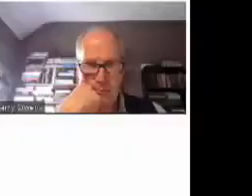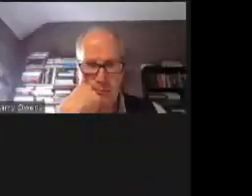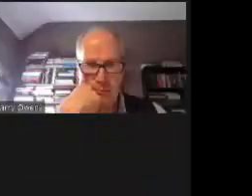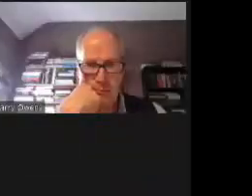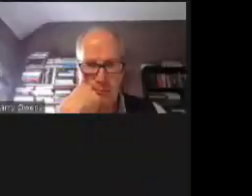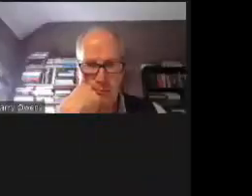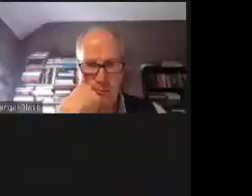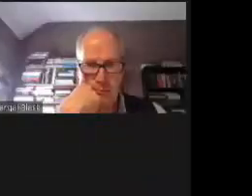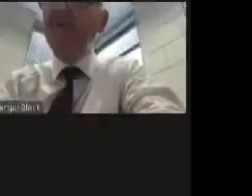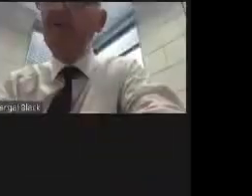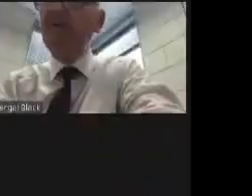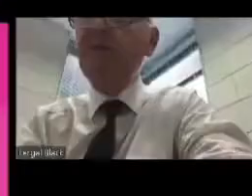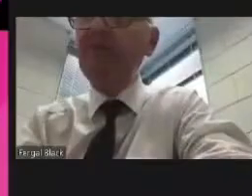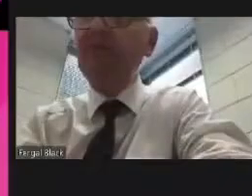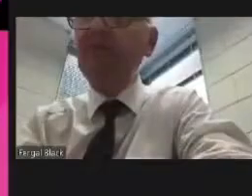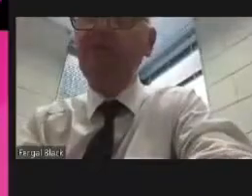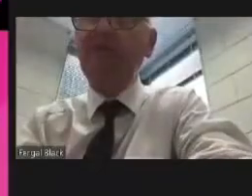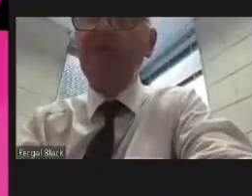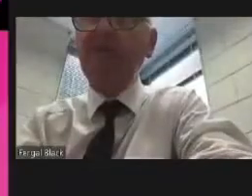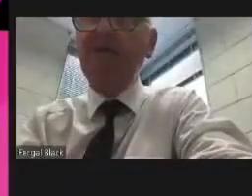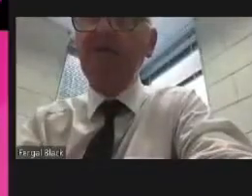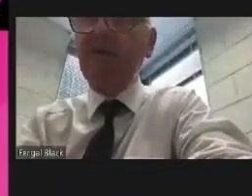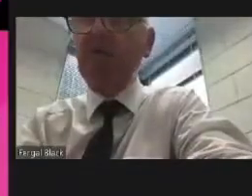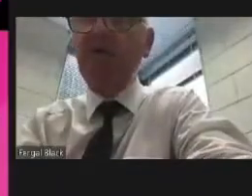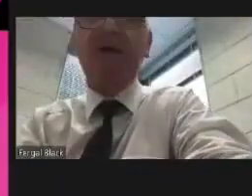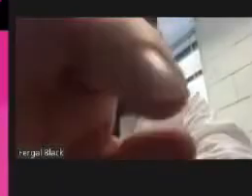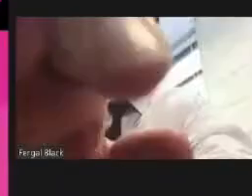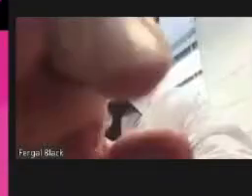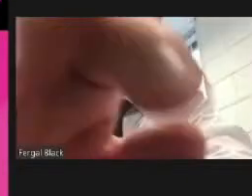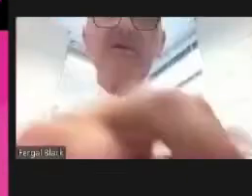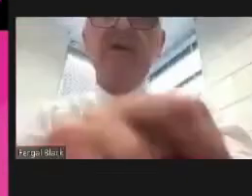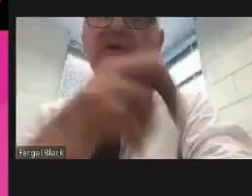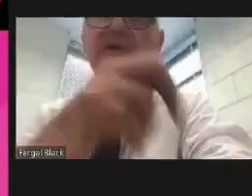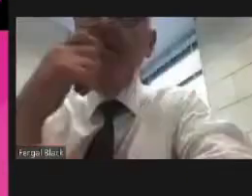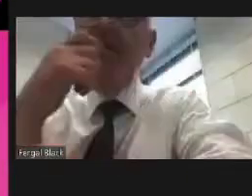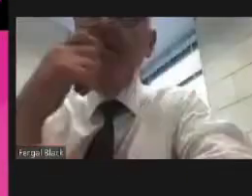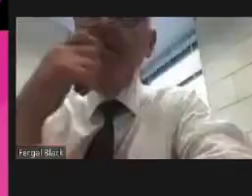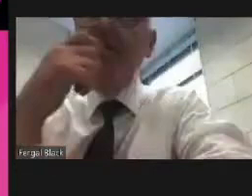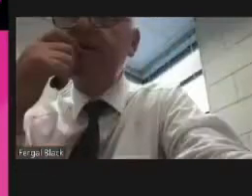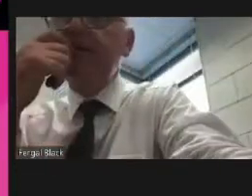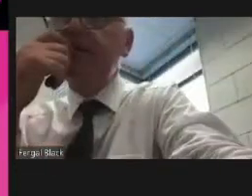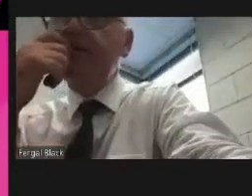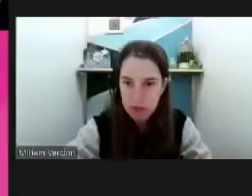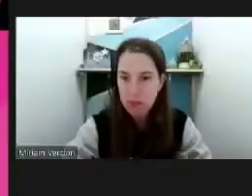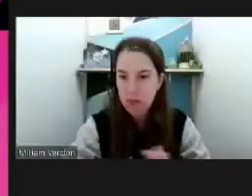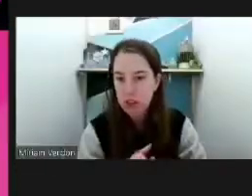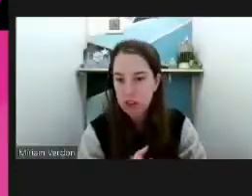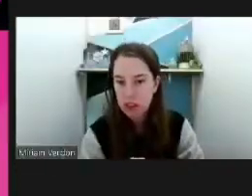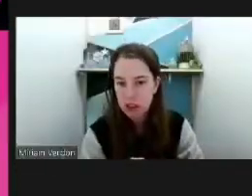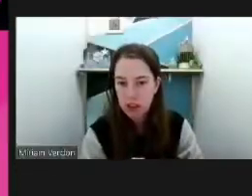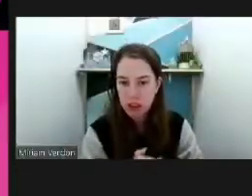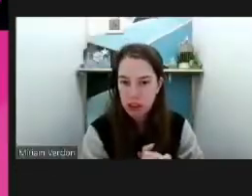No. I saw them coming in, but they're not. Oh, let's switch camera.